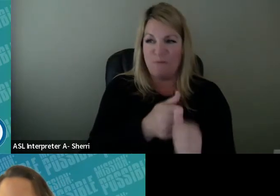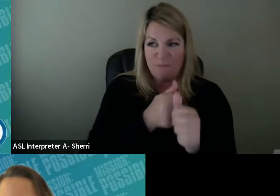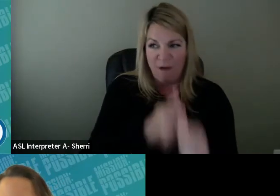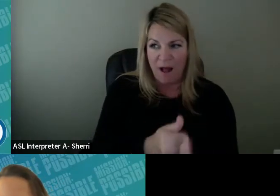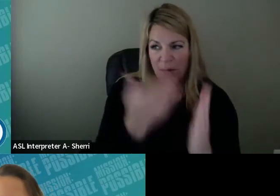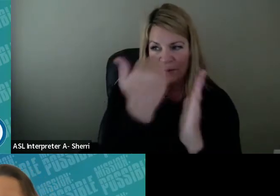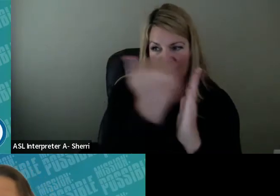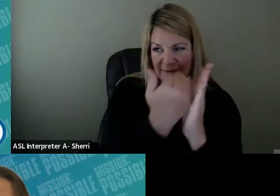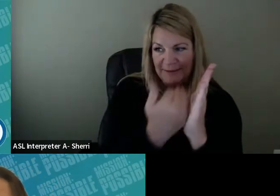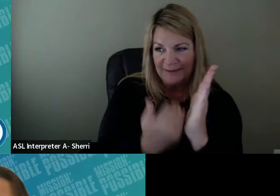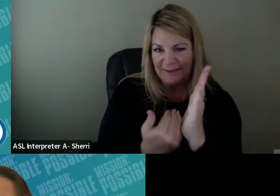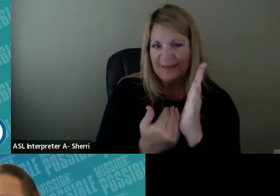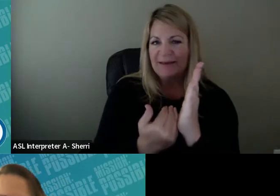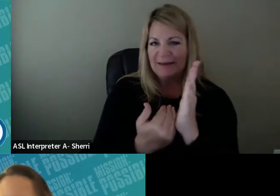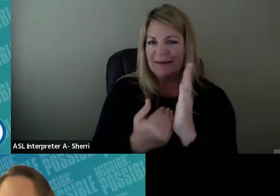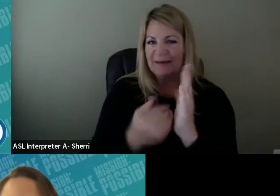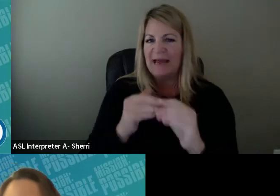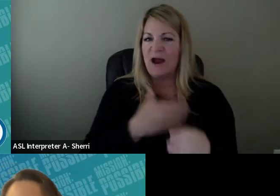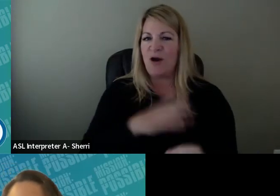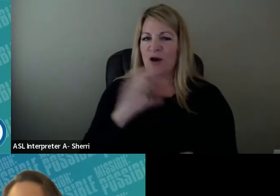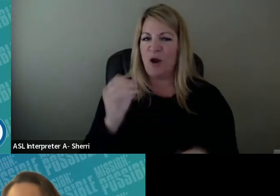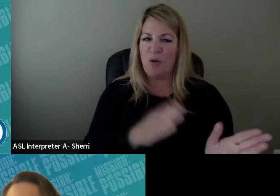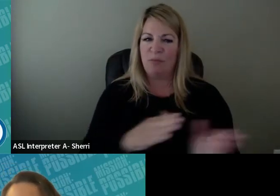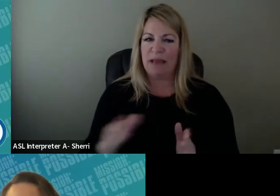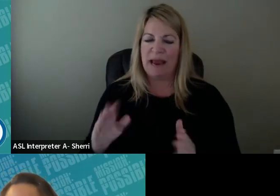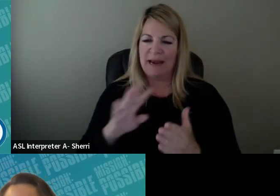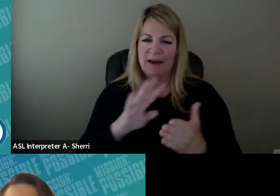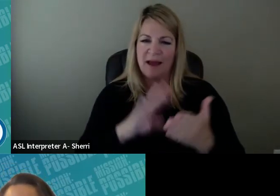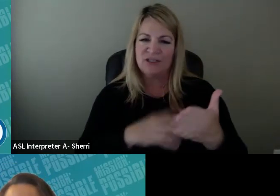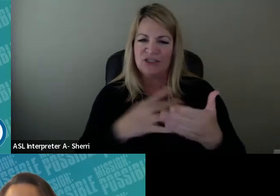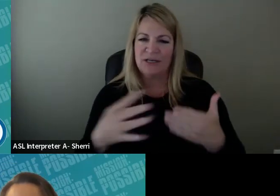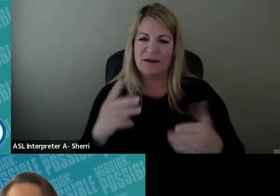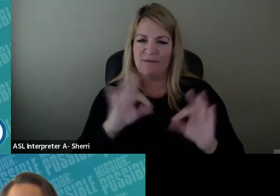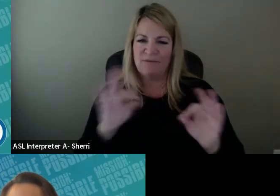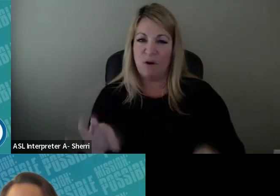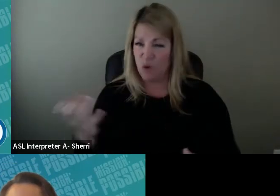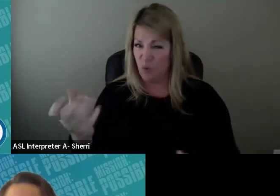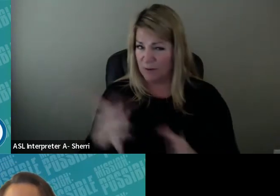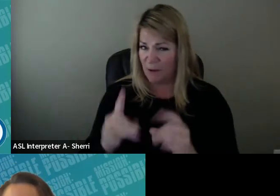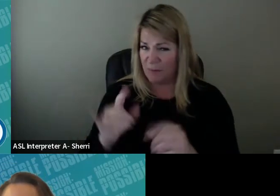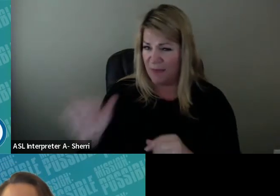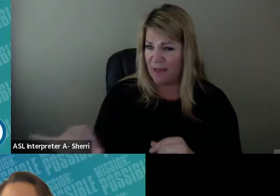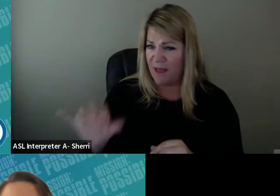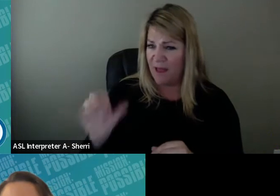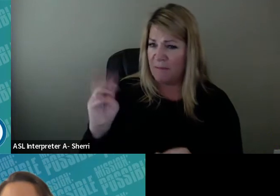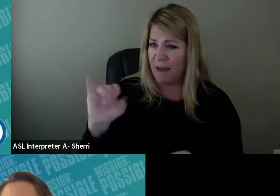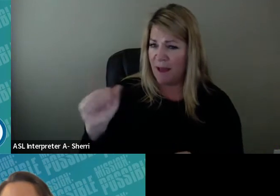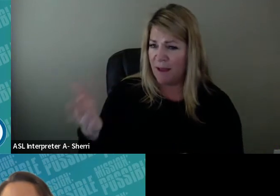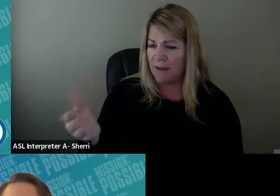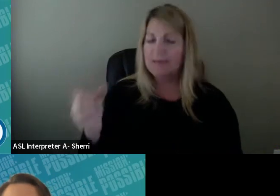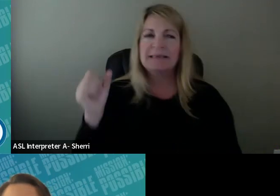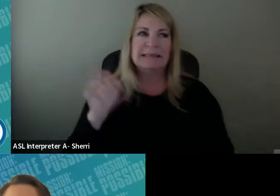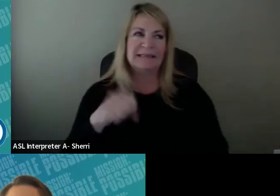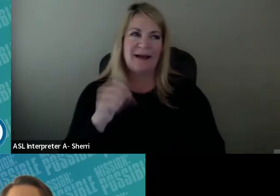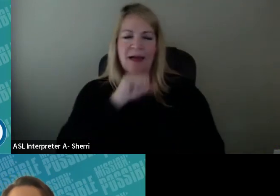whatever it is that's indicated in our co-planning agenda form. Do you want to talk a little bit about that form, Mai? Yes, I mean, I